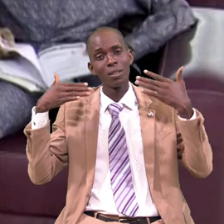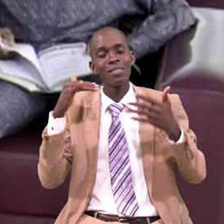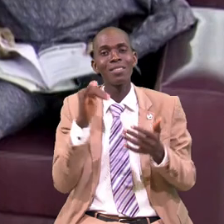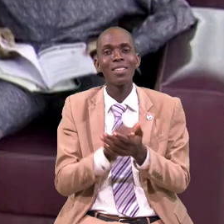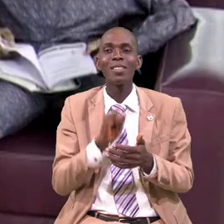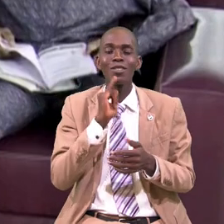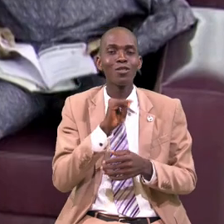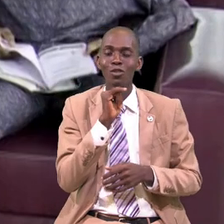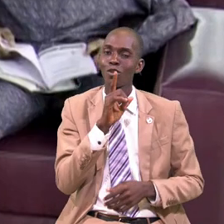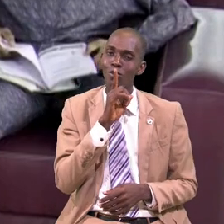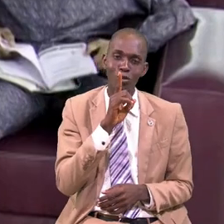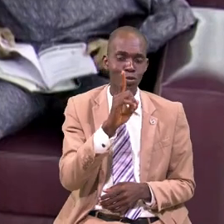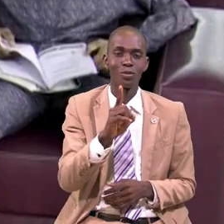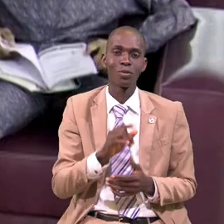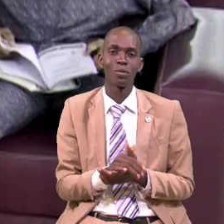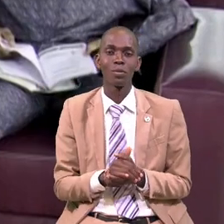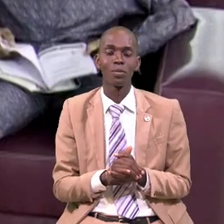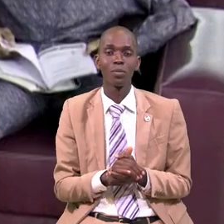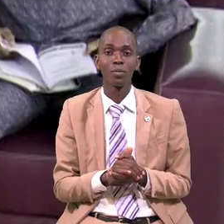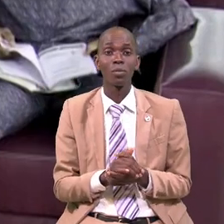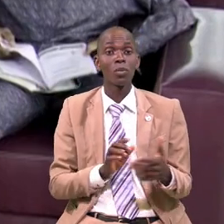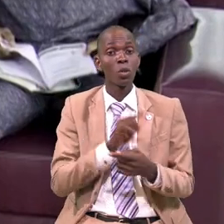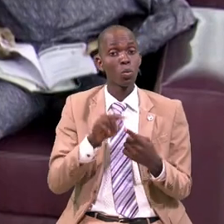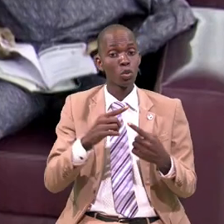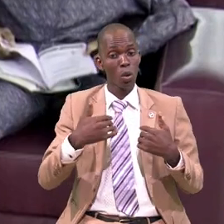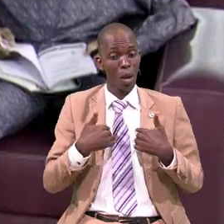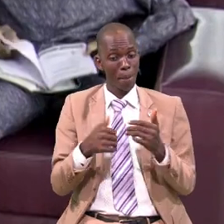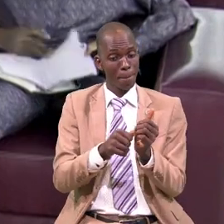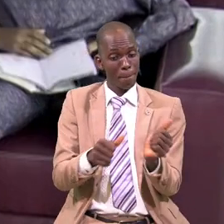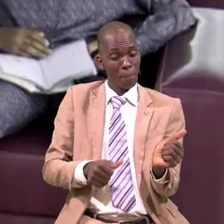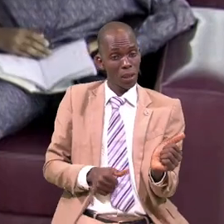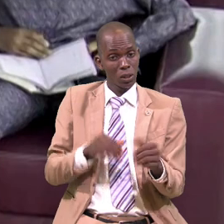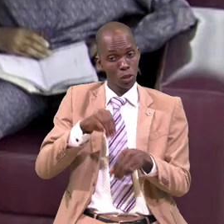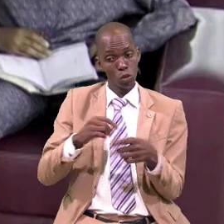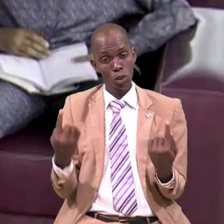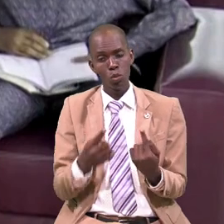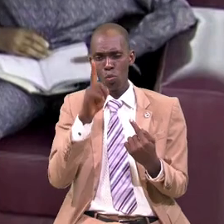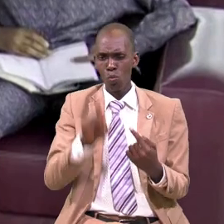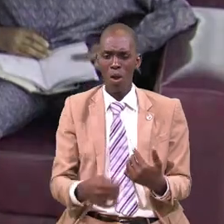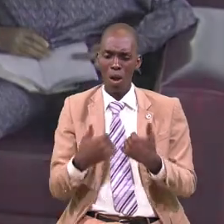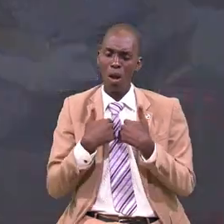not real. When you have gone back to sin, you must have sorrow.